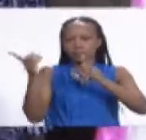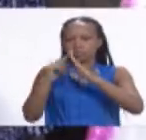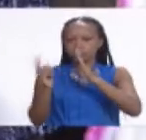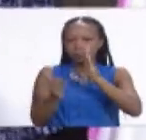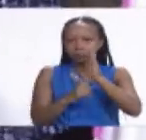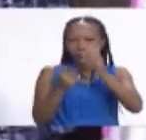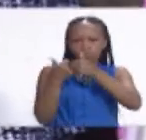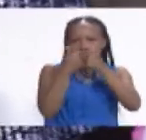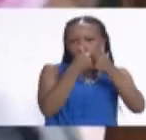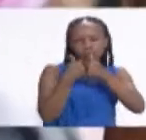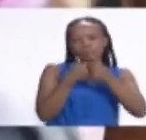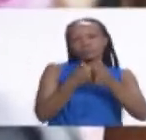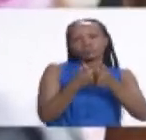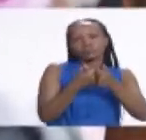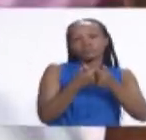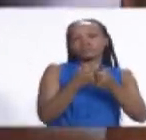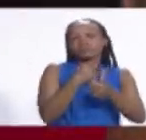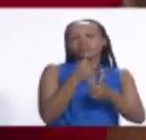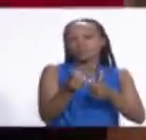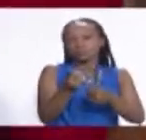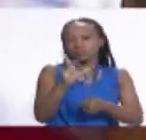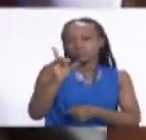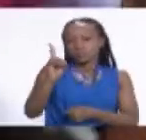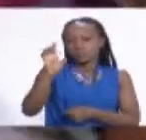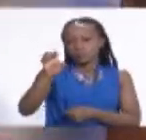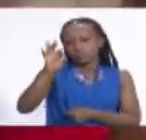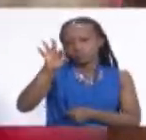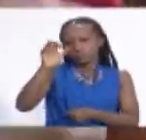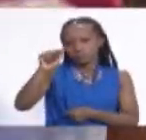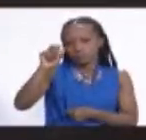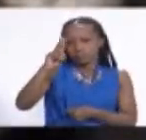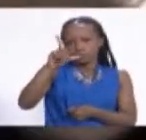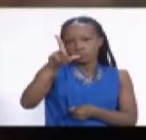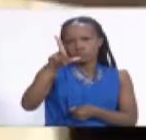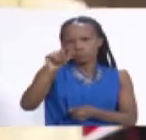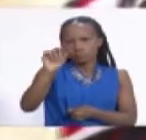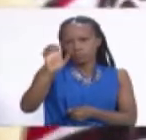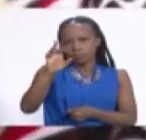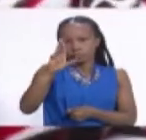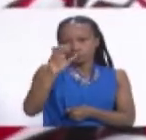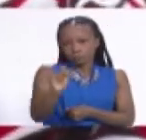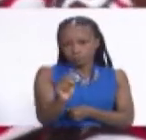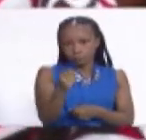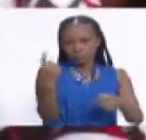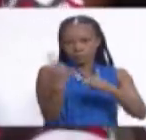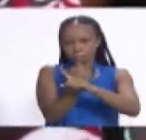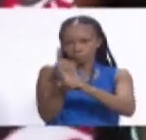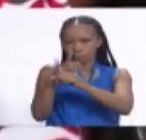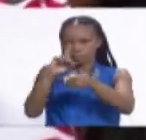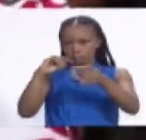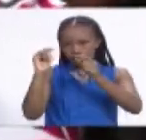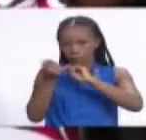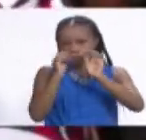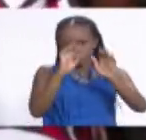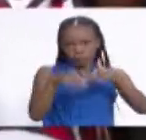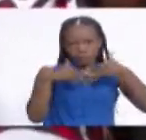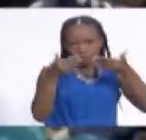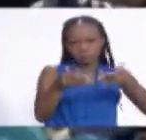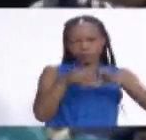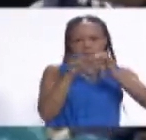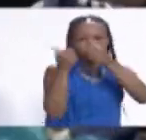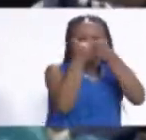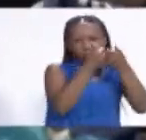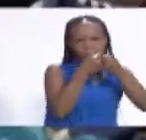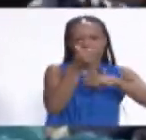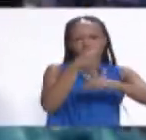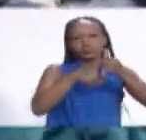the competition watchdog says defaulters will attract a penalty of up to 10% of their respective turnover as provided in the Competition